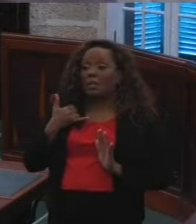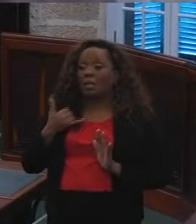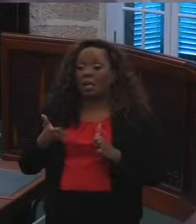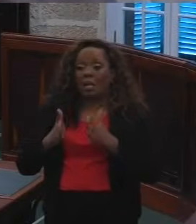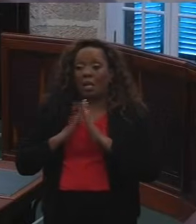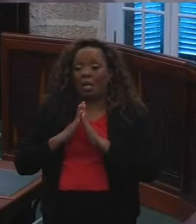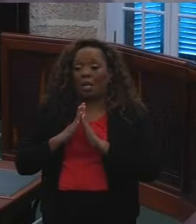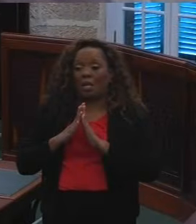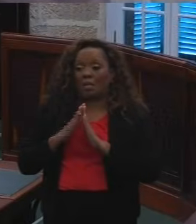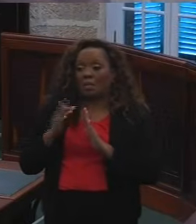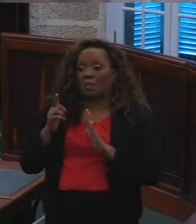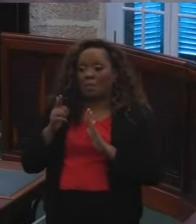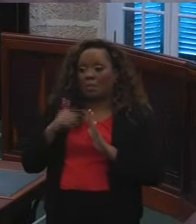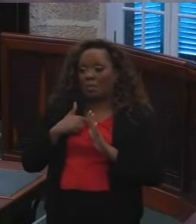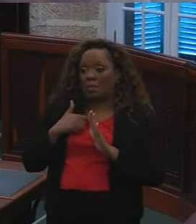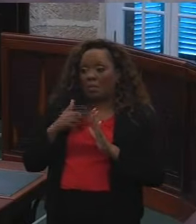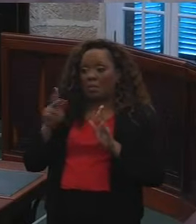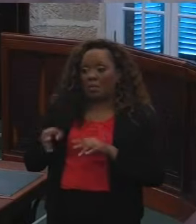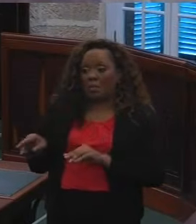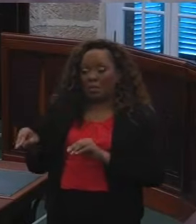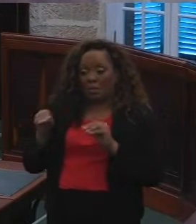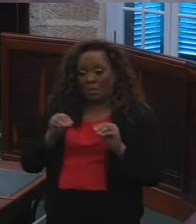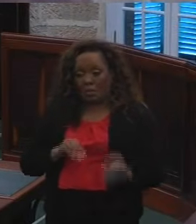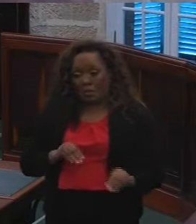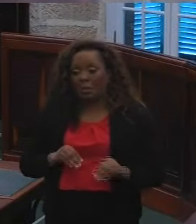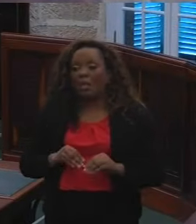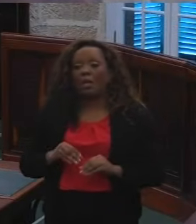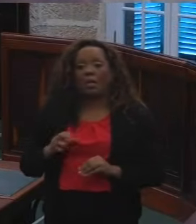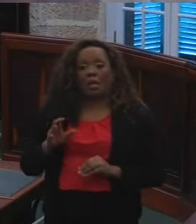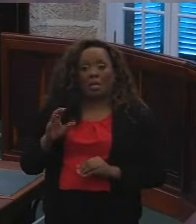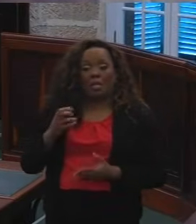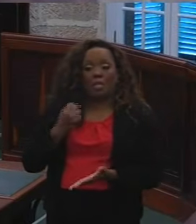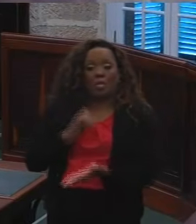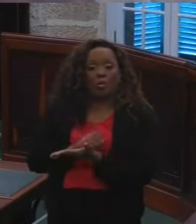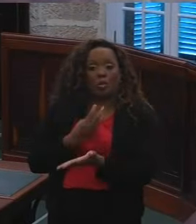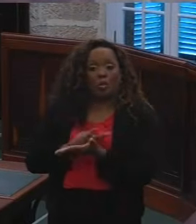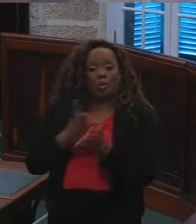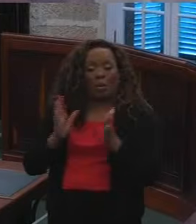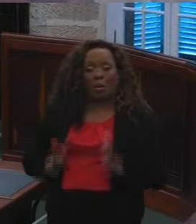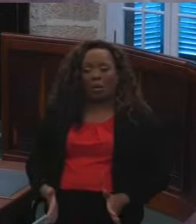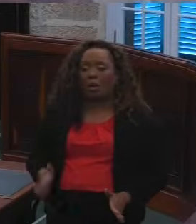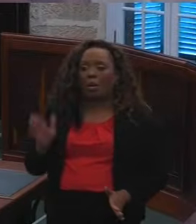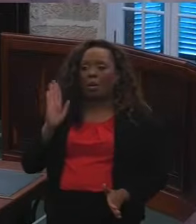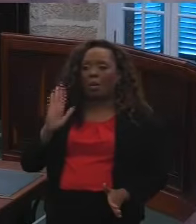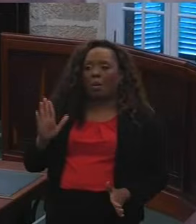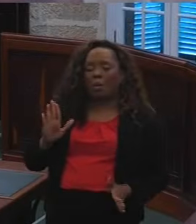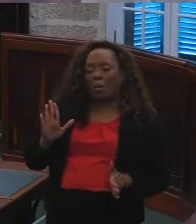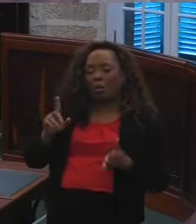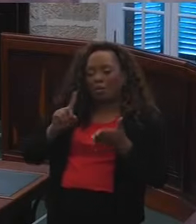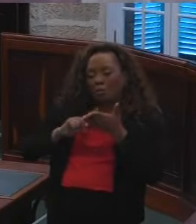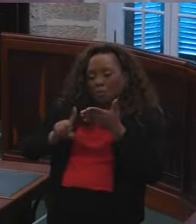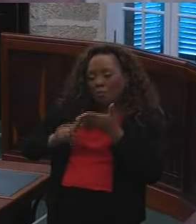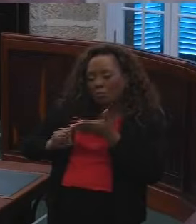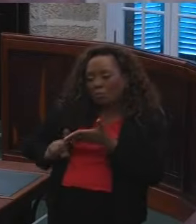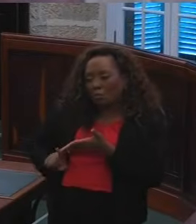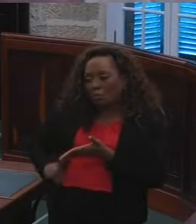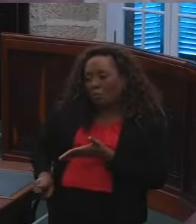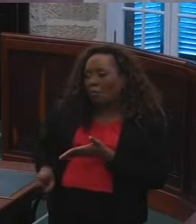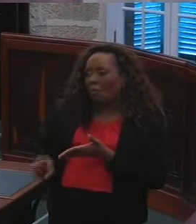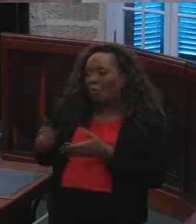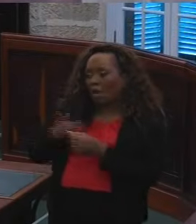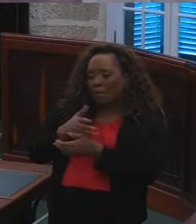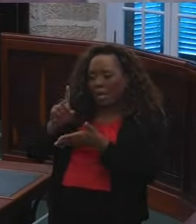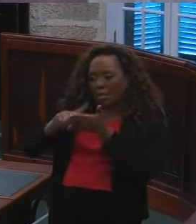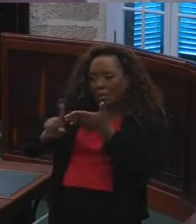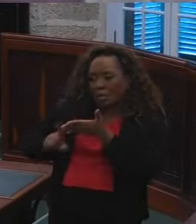in a facility, that the social worker would do all the due diligence in ensuring that that person passed the threshold, that